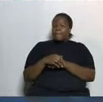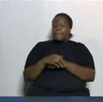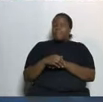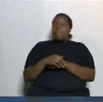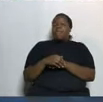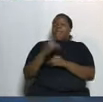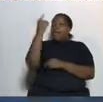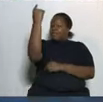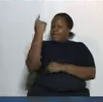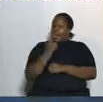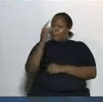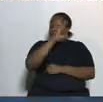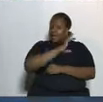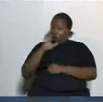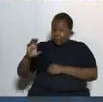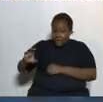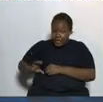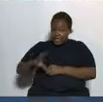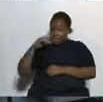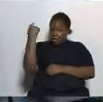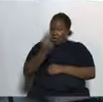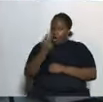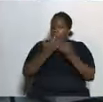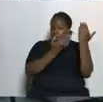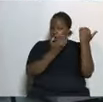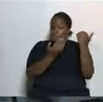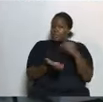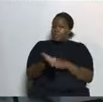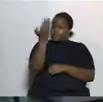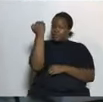The coming of Christ is my only hope.